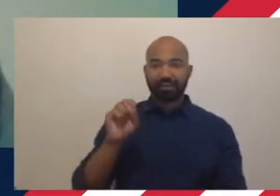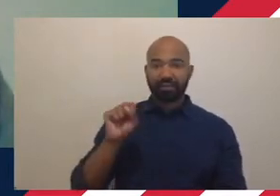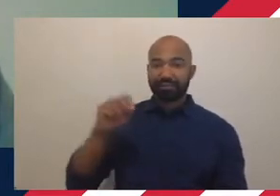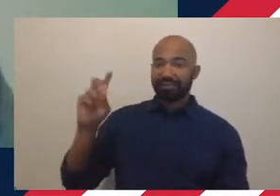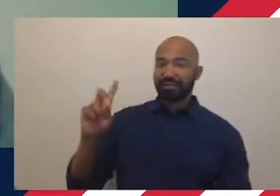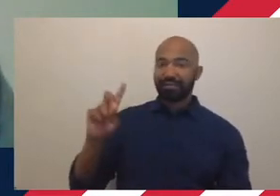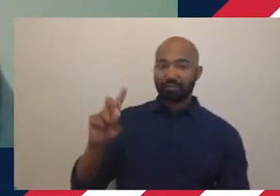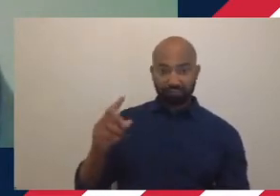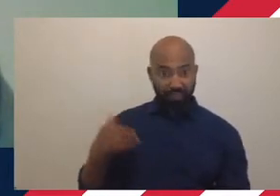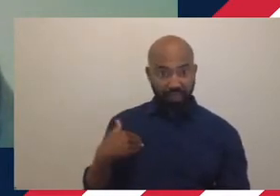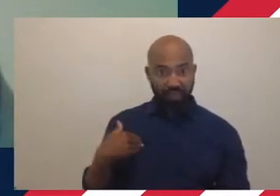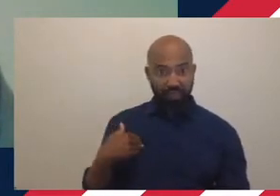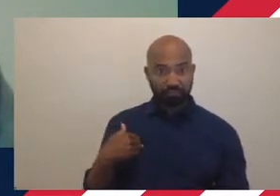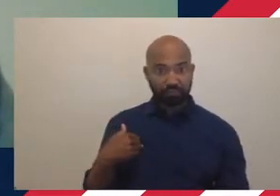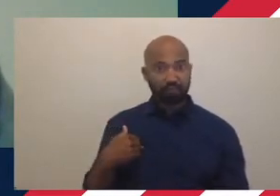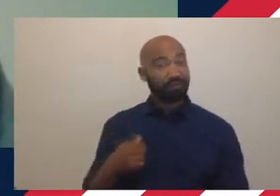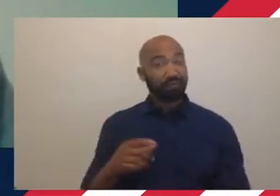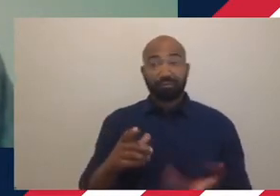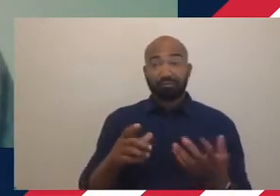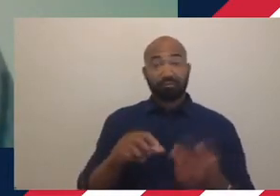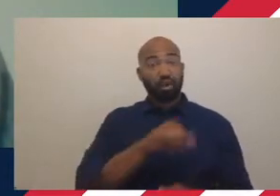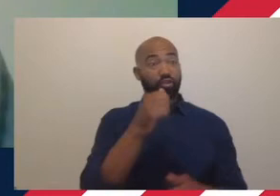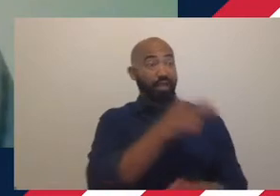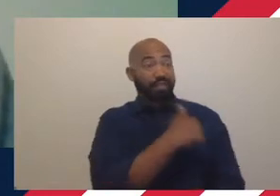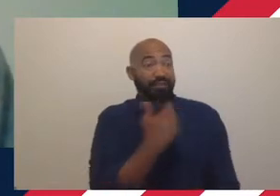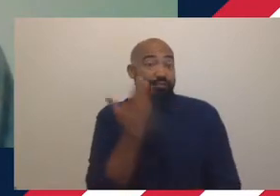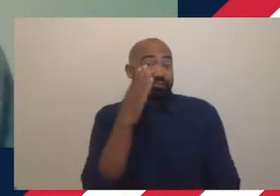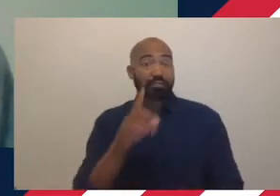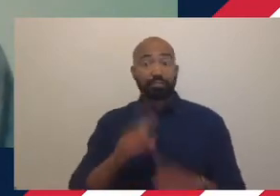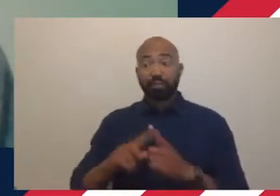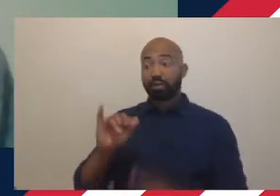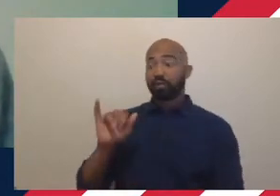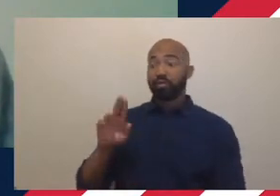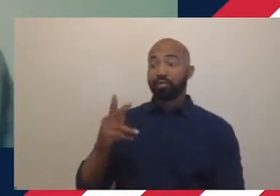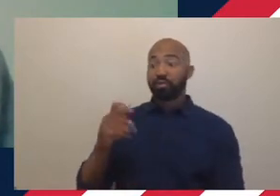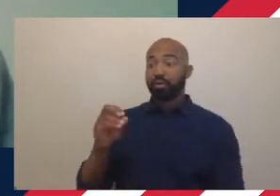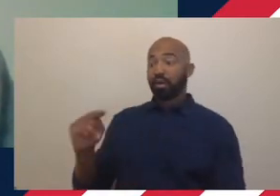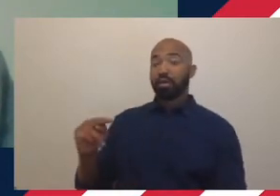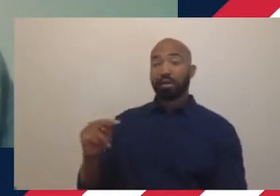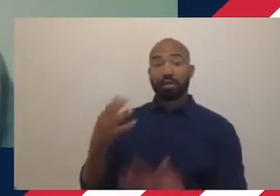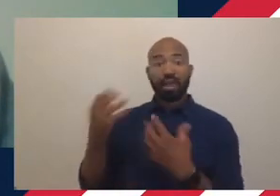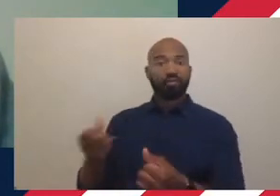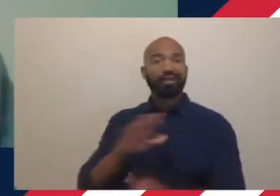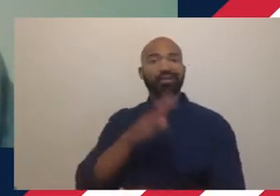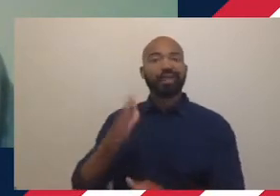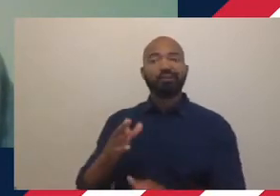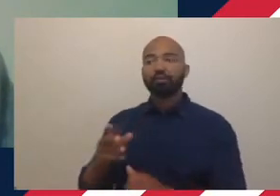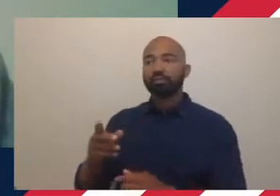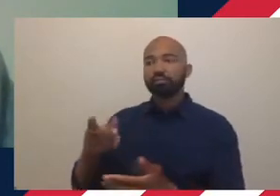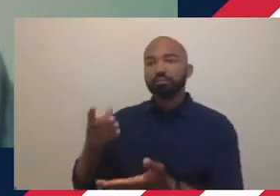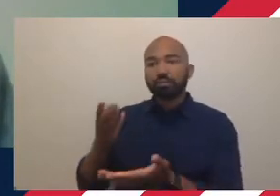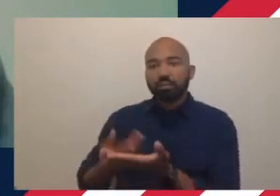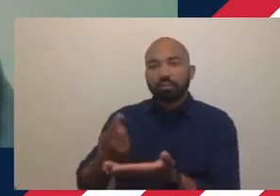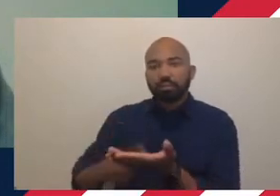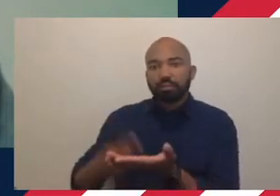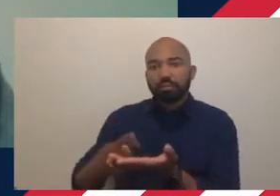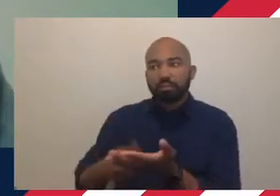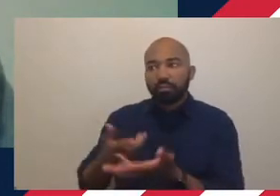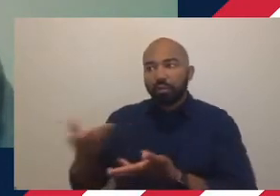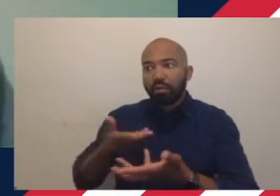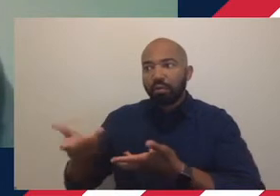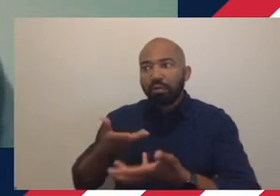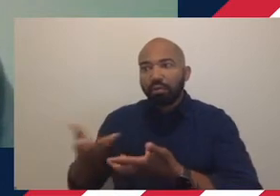but UConn Health never debriefed any of their staff once the pandemic started to